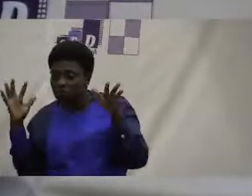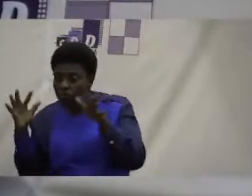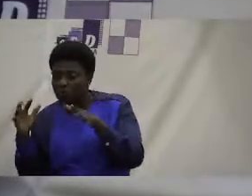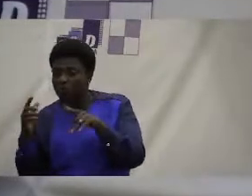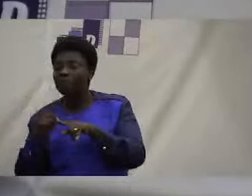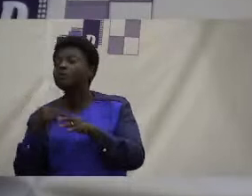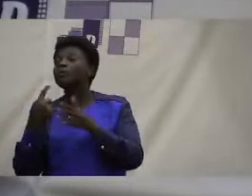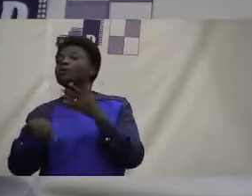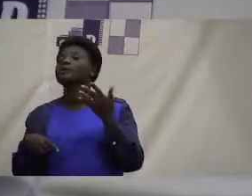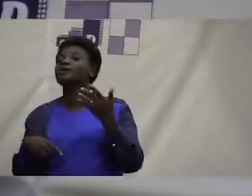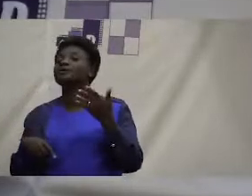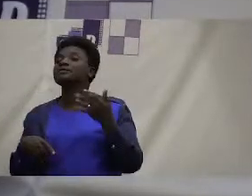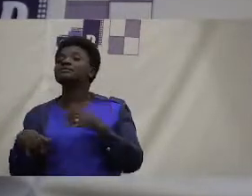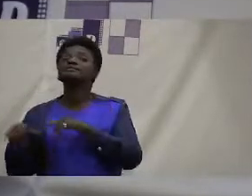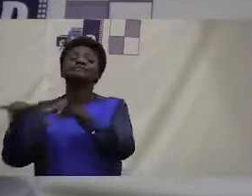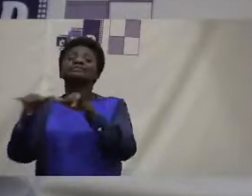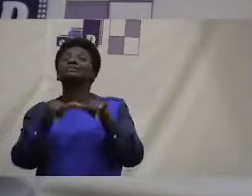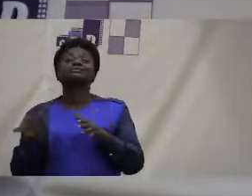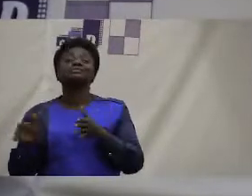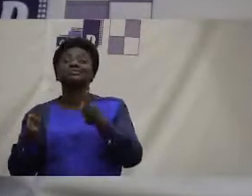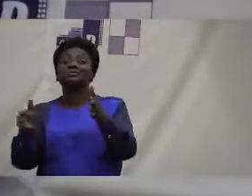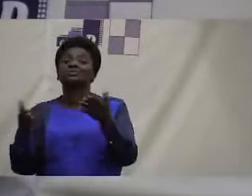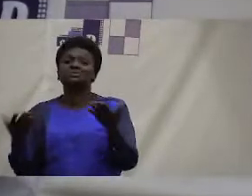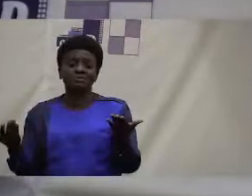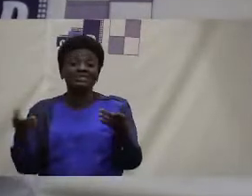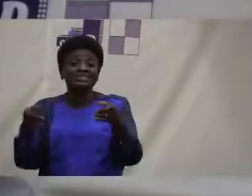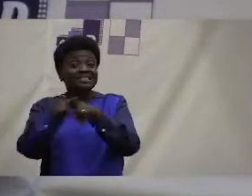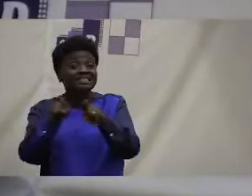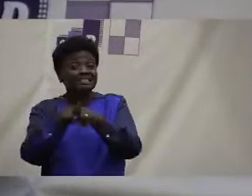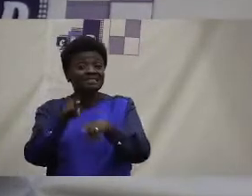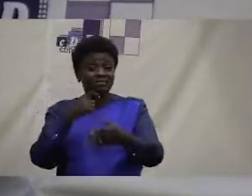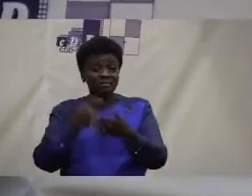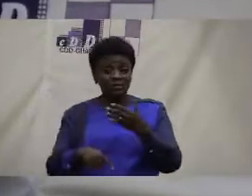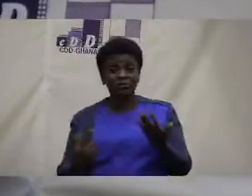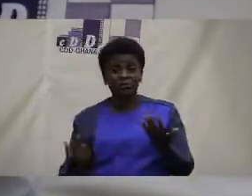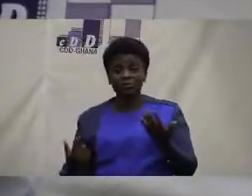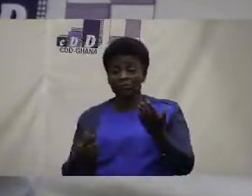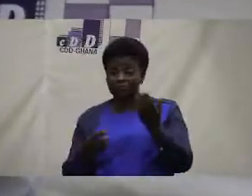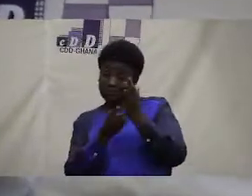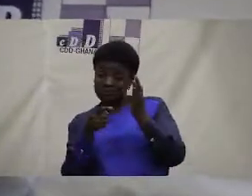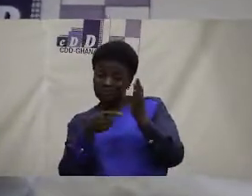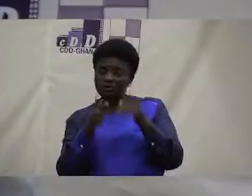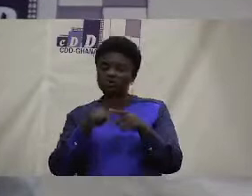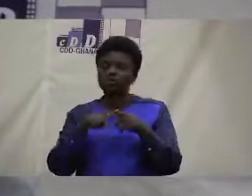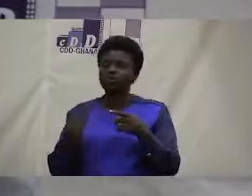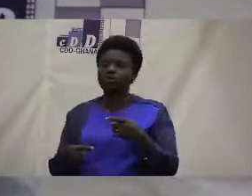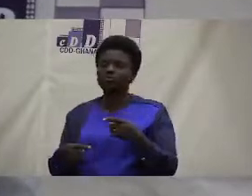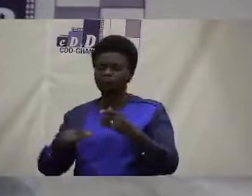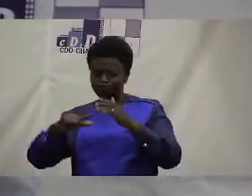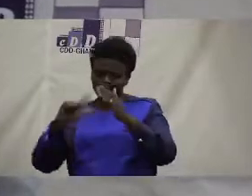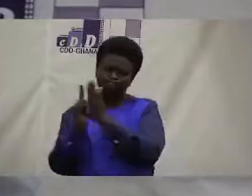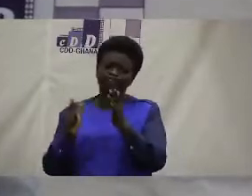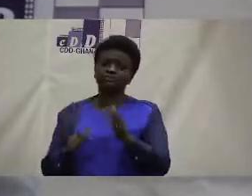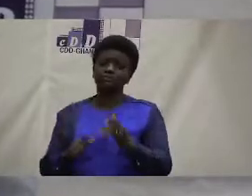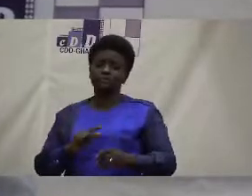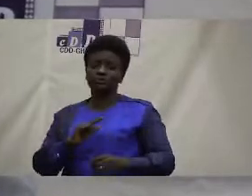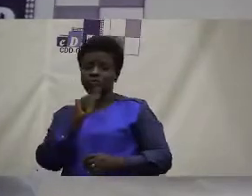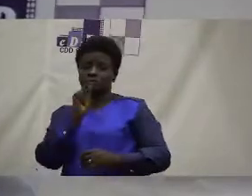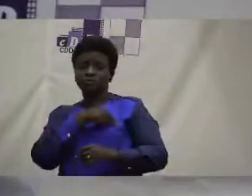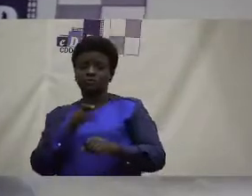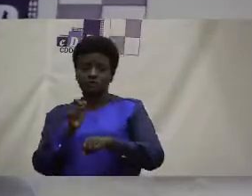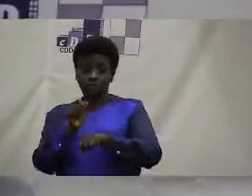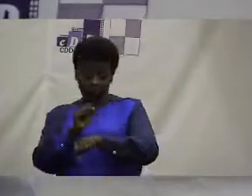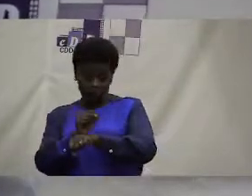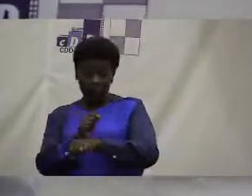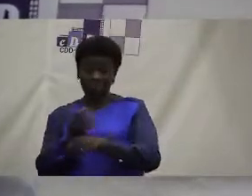us the same way. It is also being used to delegitimize our work. Now the forthcoming, in fact, when we did